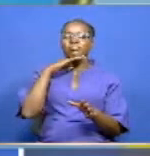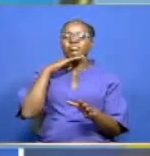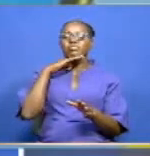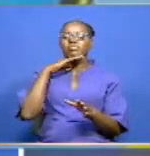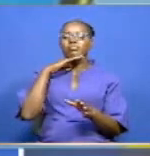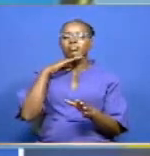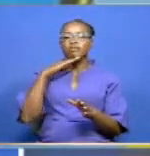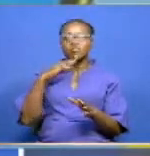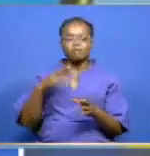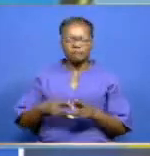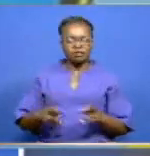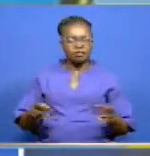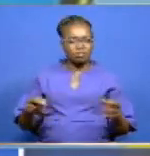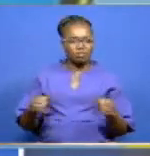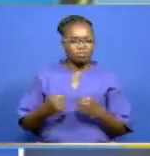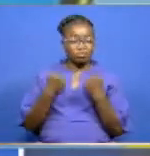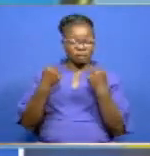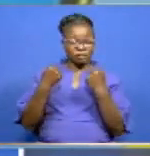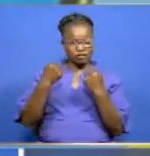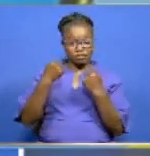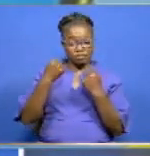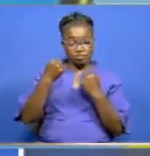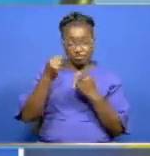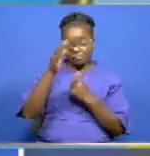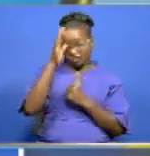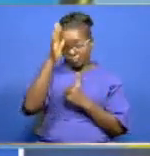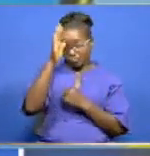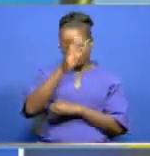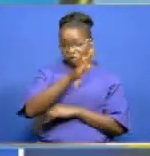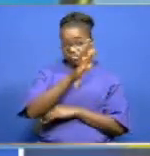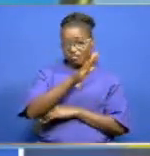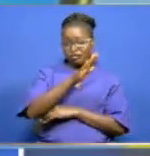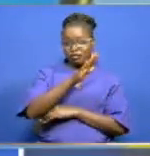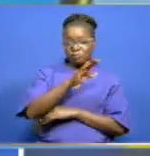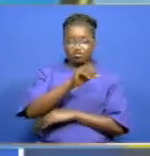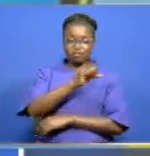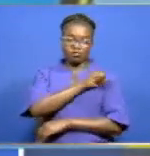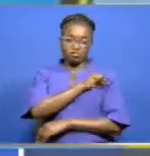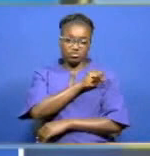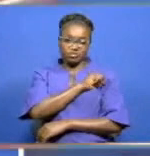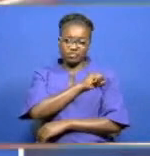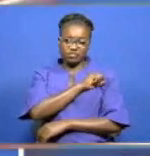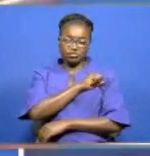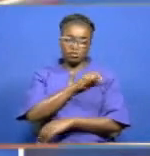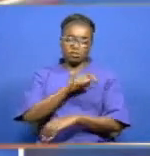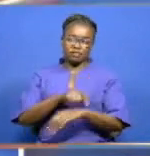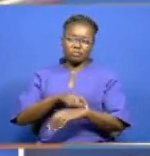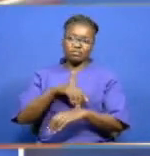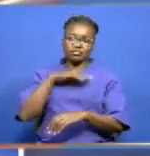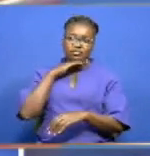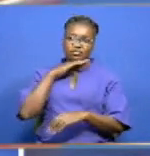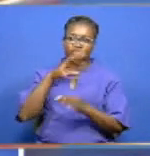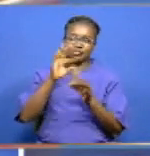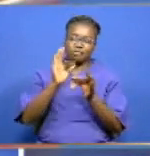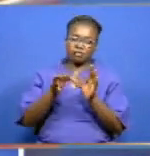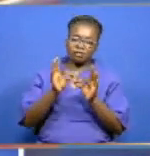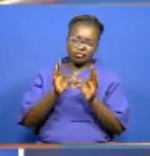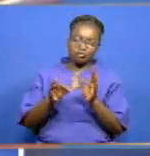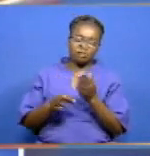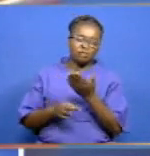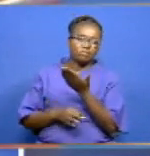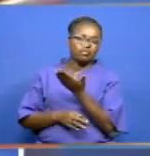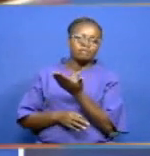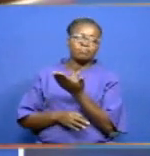grisly road accident Sunday evening. Simon Caroda, who until his death was a sign language interpreter at the corporation,